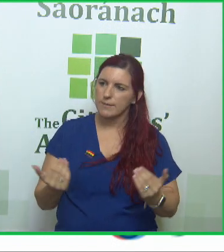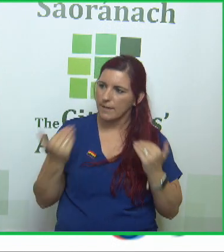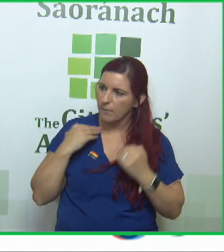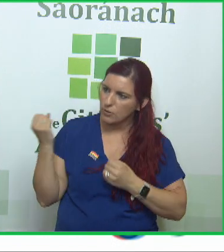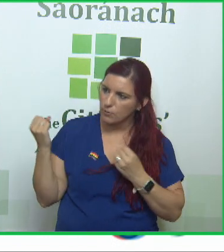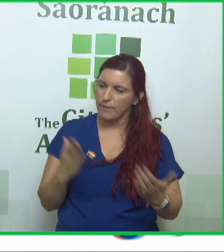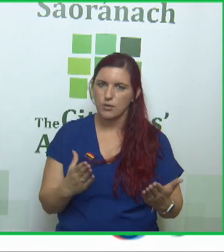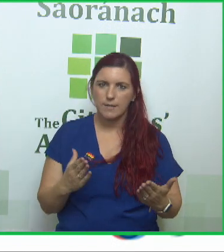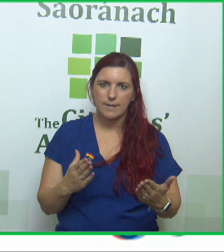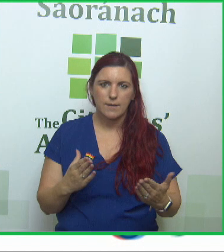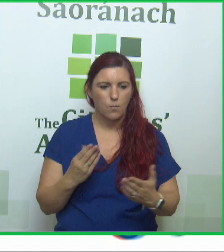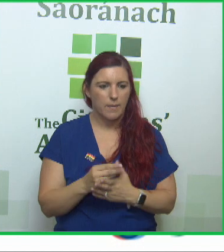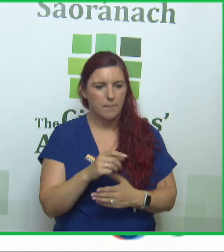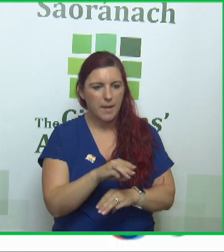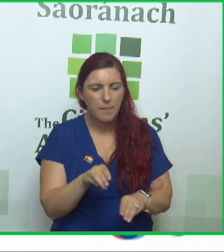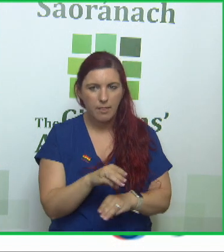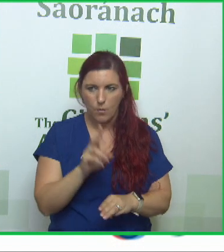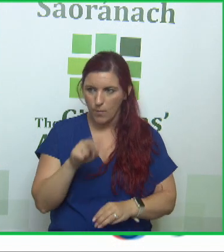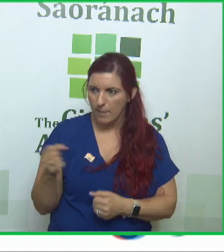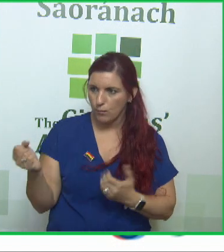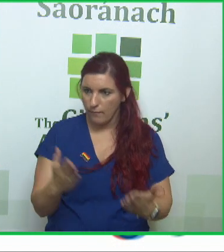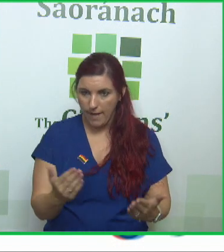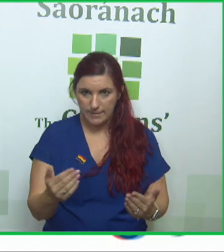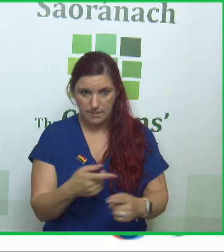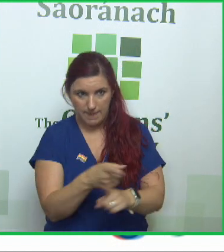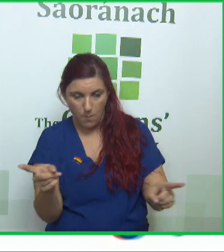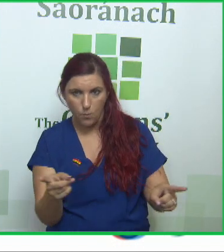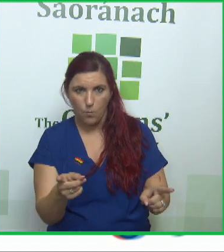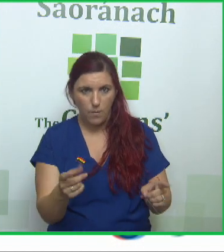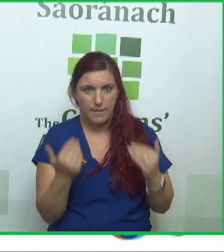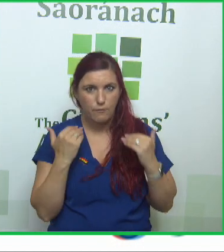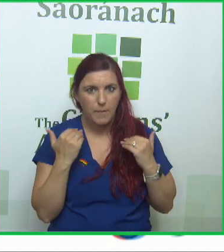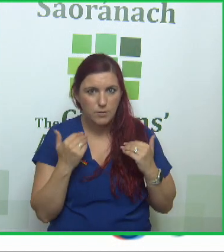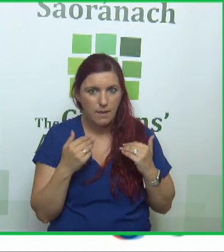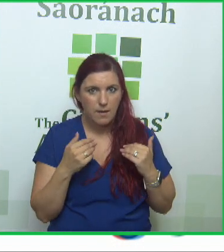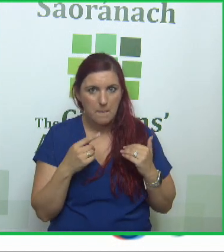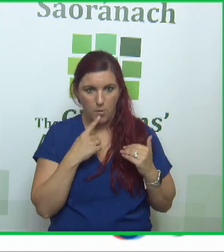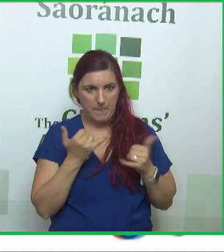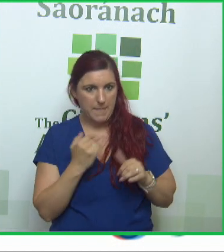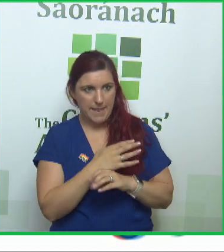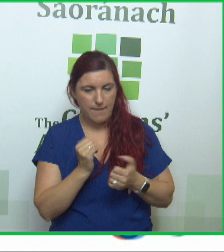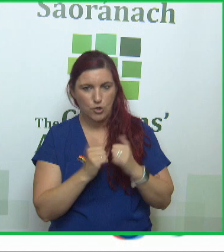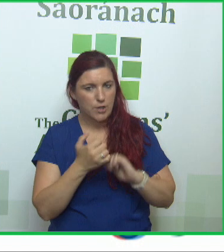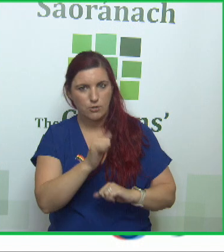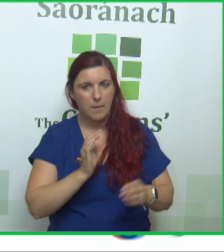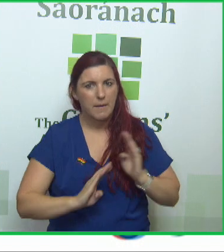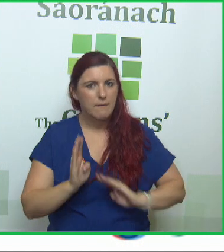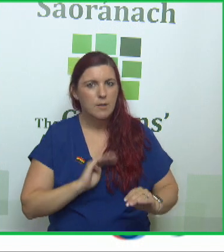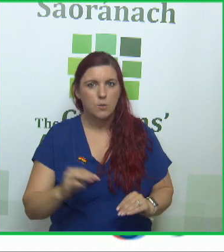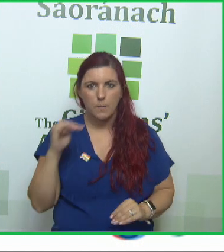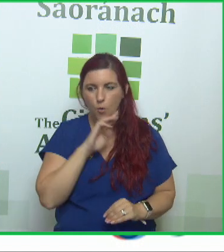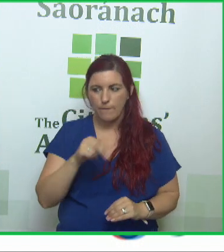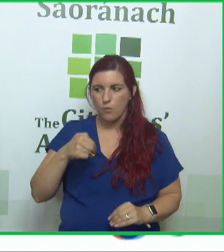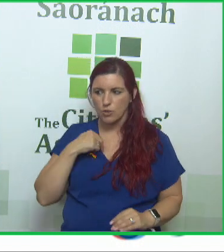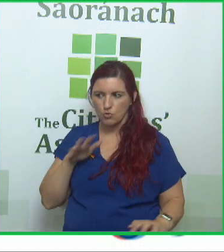alone has limitations. So you can provide young people with information and that may never change their behaviour. It's really important for us to reach